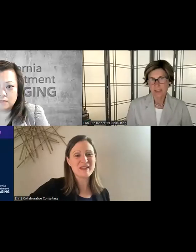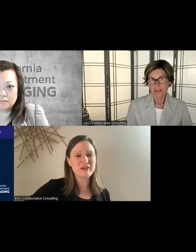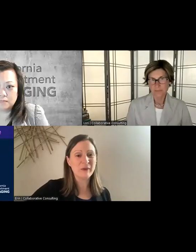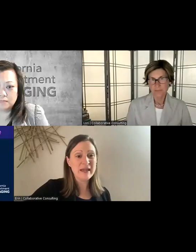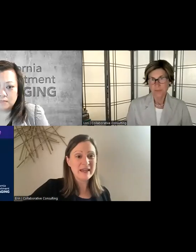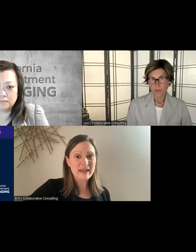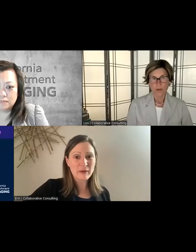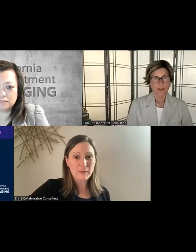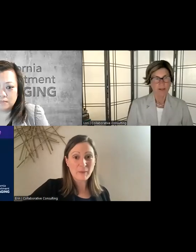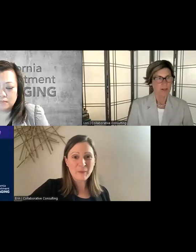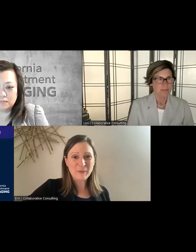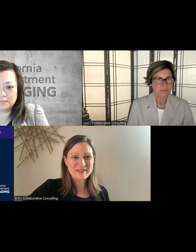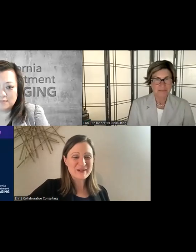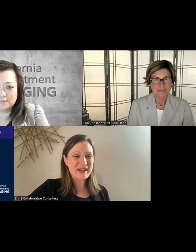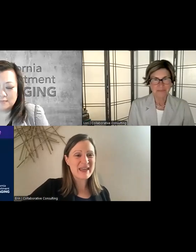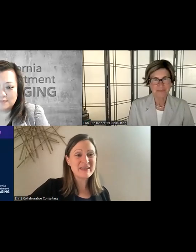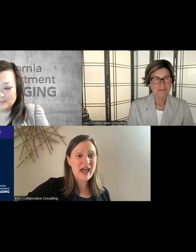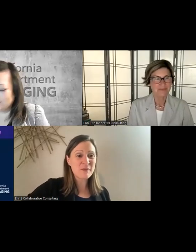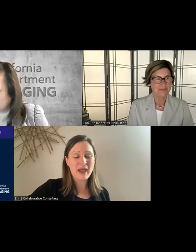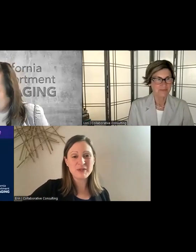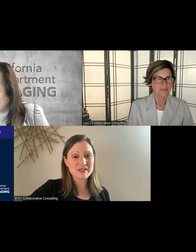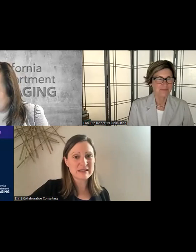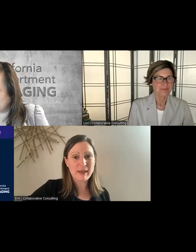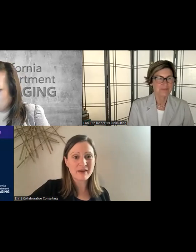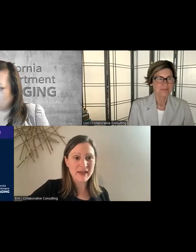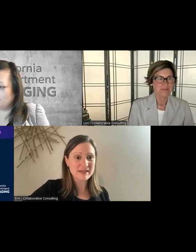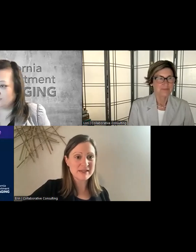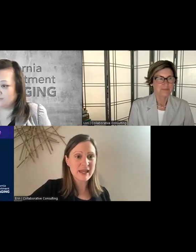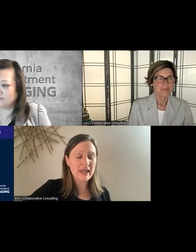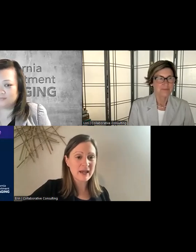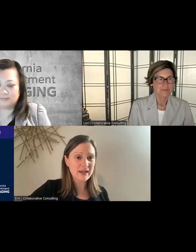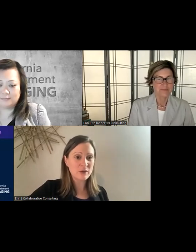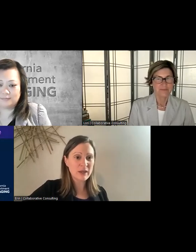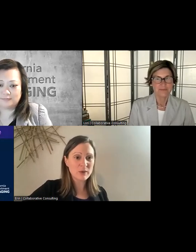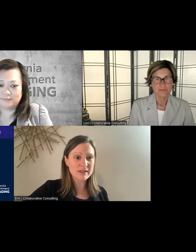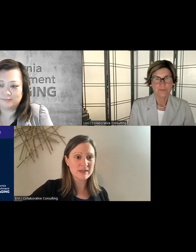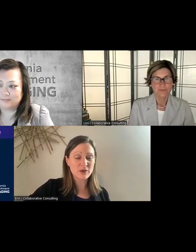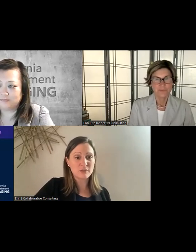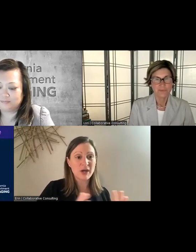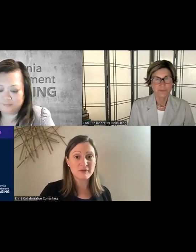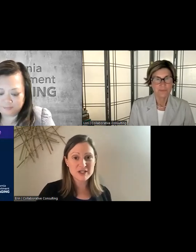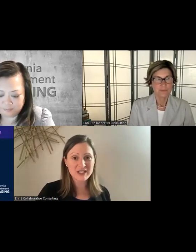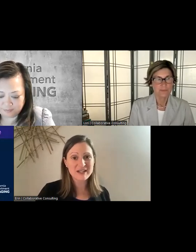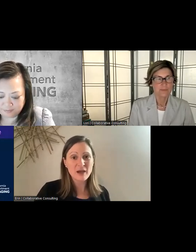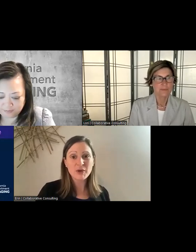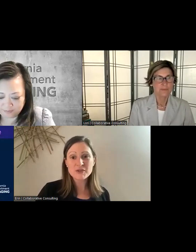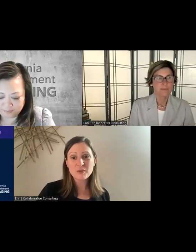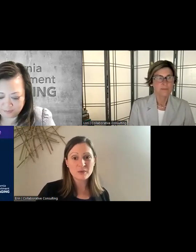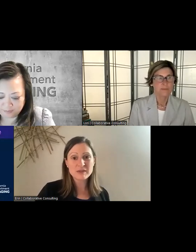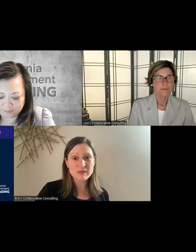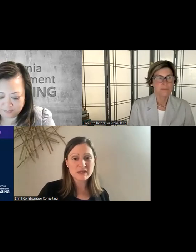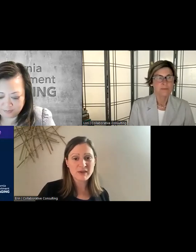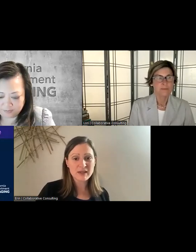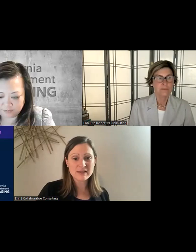Sure, I think. Oh, sorry, Erin, go ahead. All right, I would just expand on that to say it was, the broader vision, but